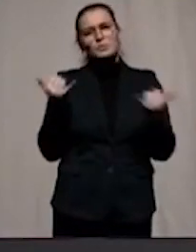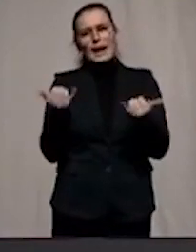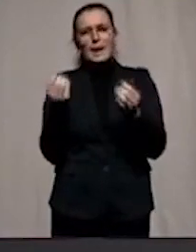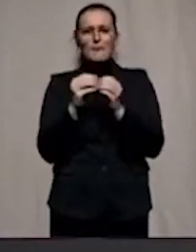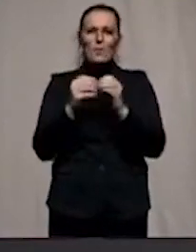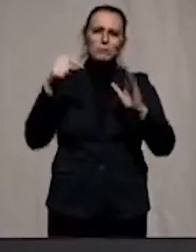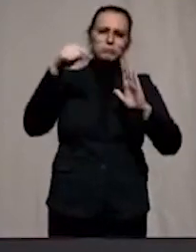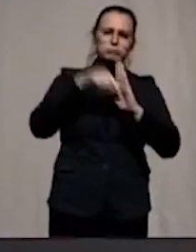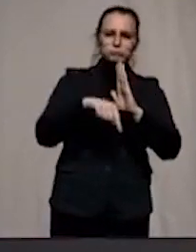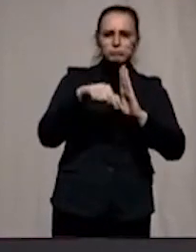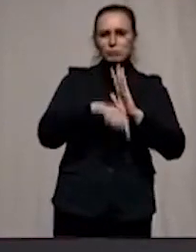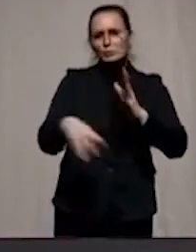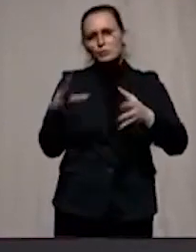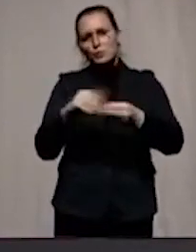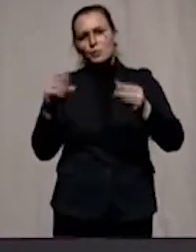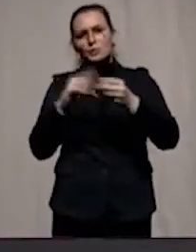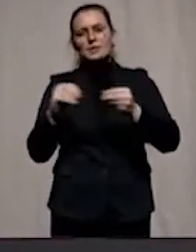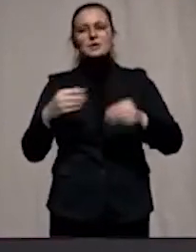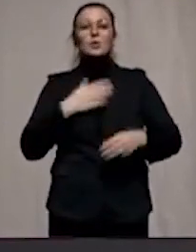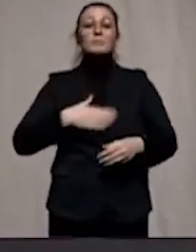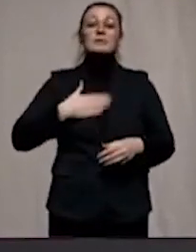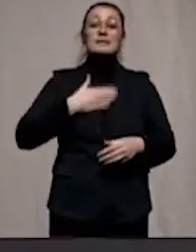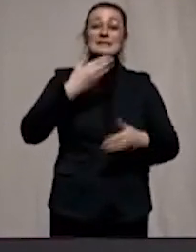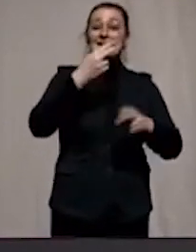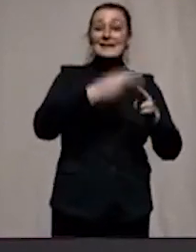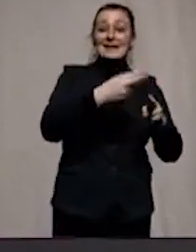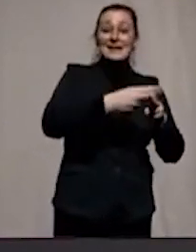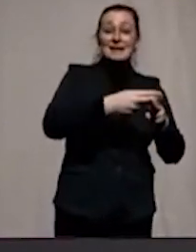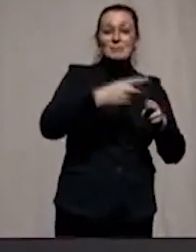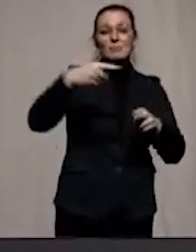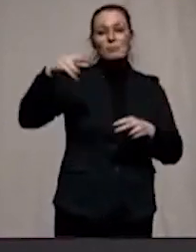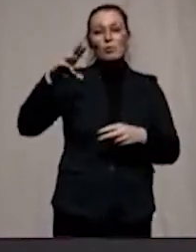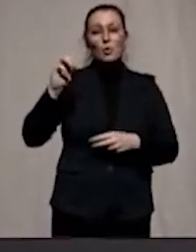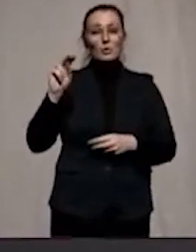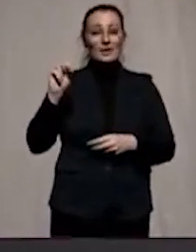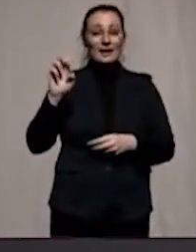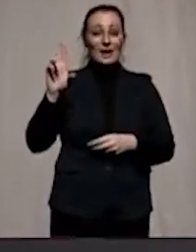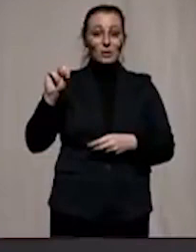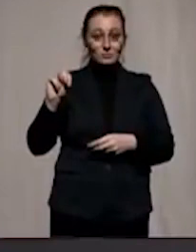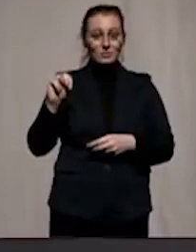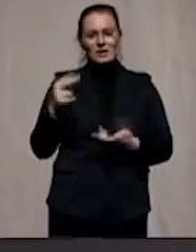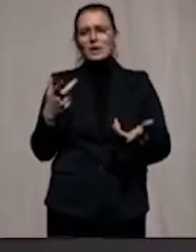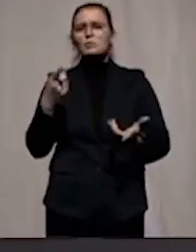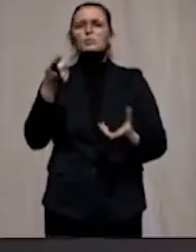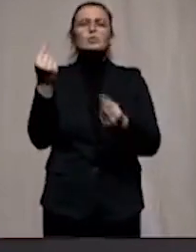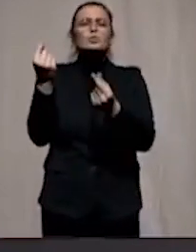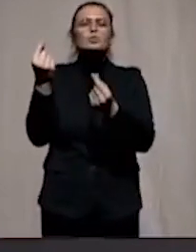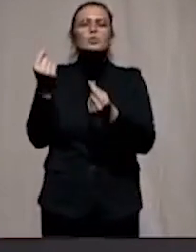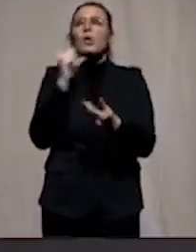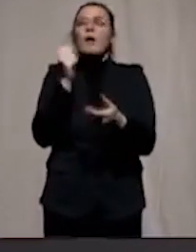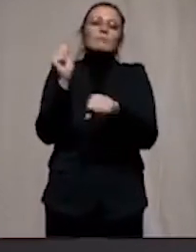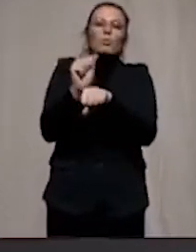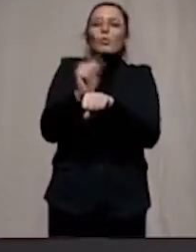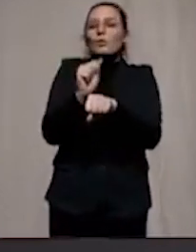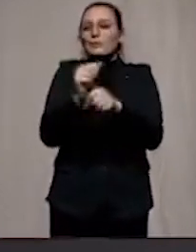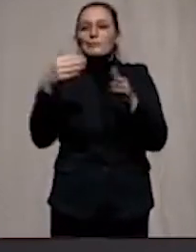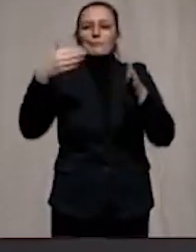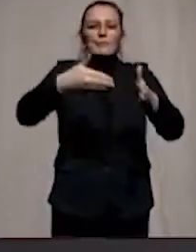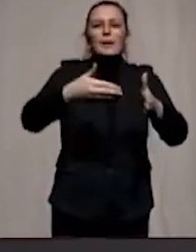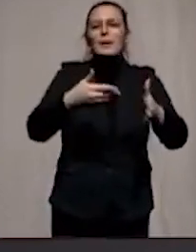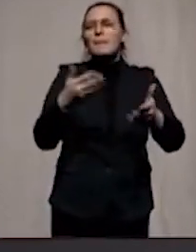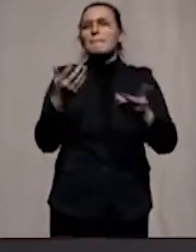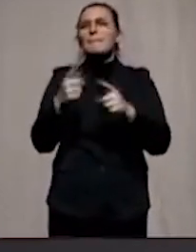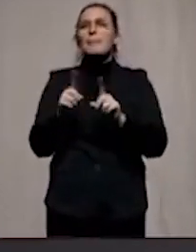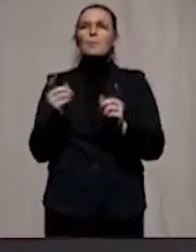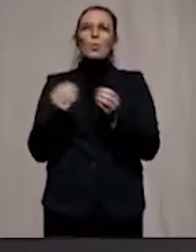stuff. What I would like to know from you is your name and your pronoun. What do you do? It doesn't have to be your job. It just who are you? What makes you who you are? Are